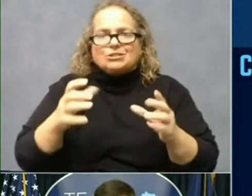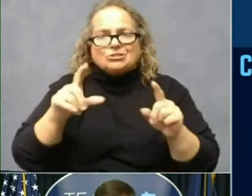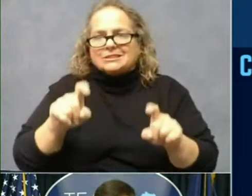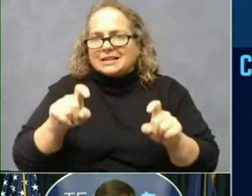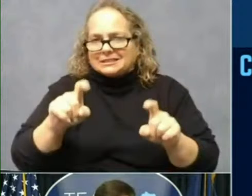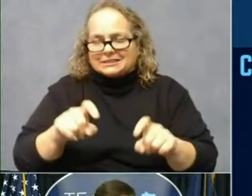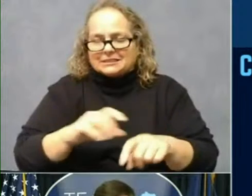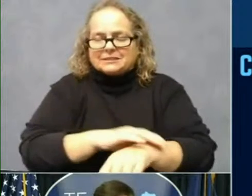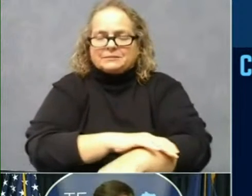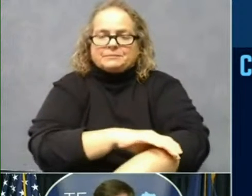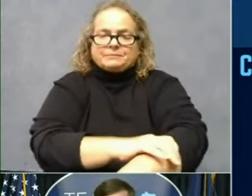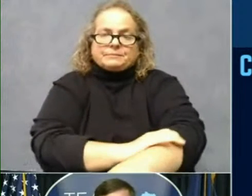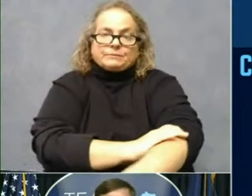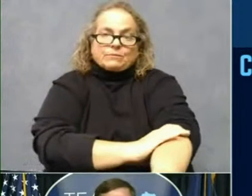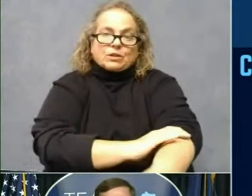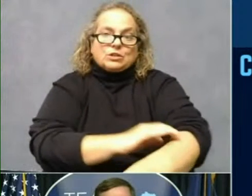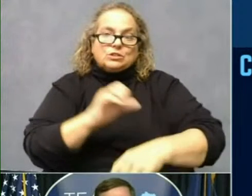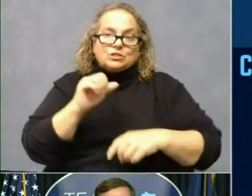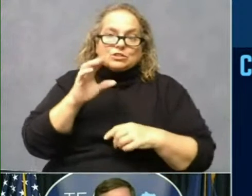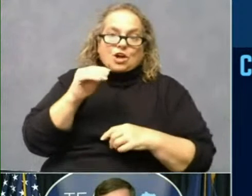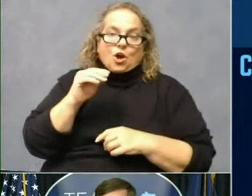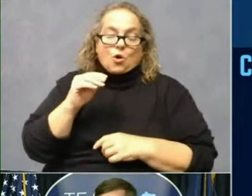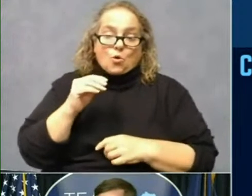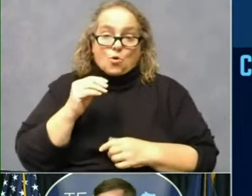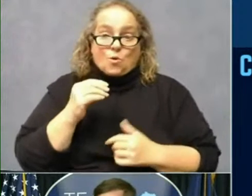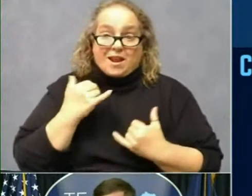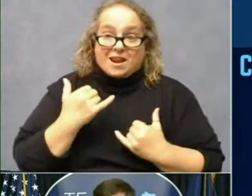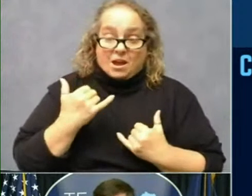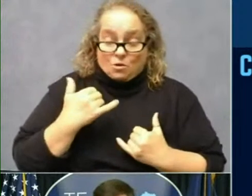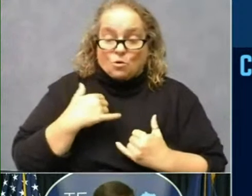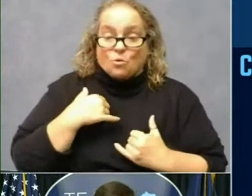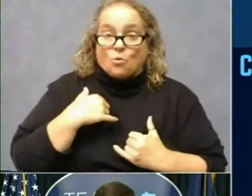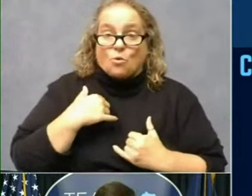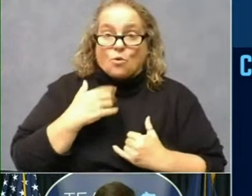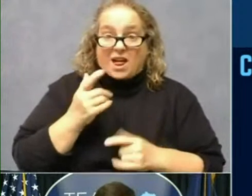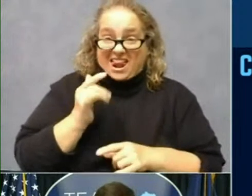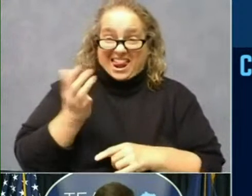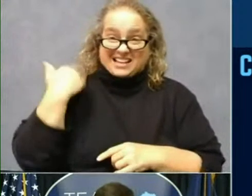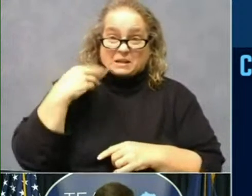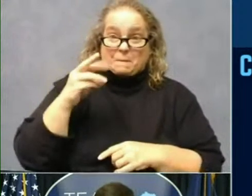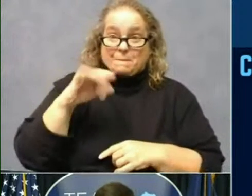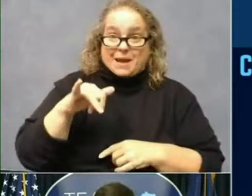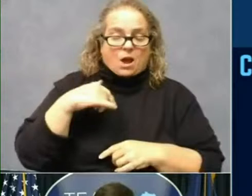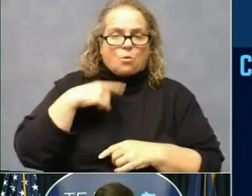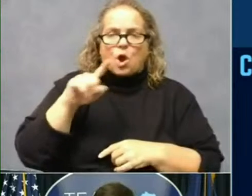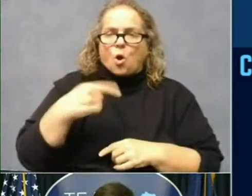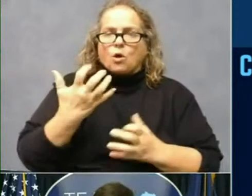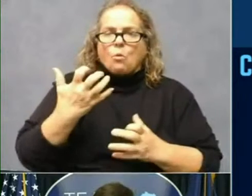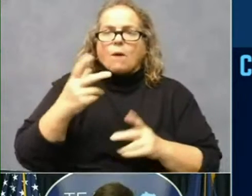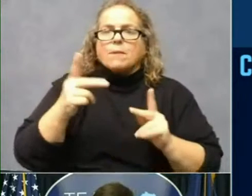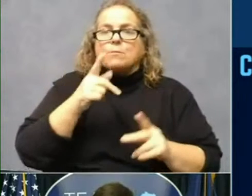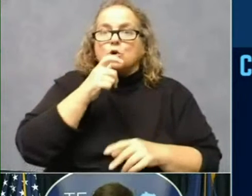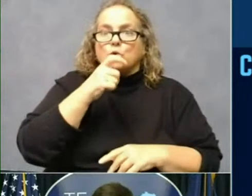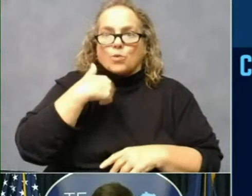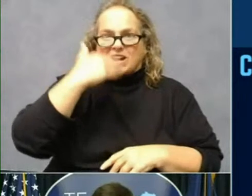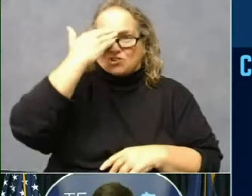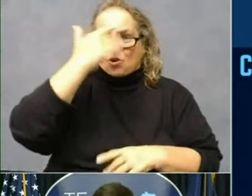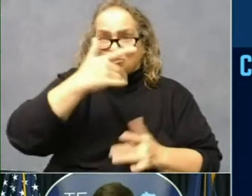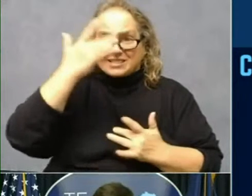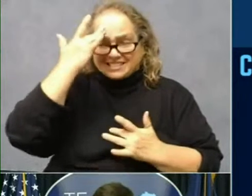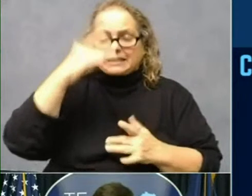already pretty sure were positive to get that test. To give you an idea, we were